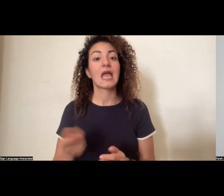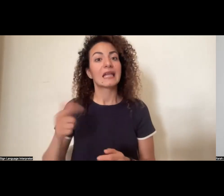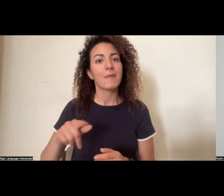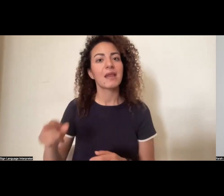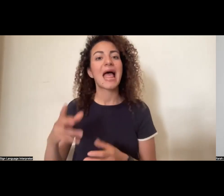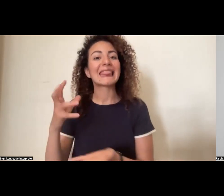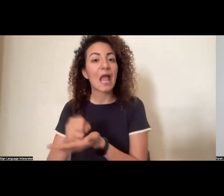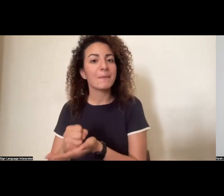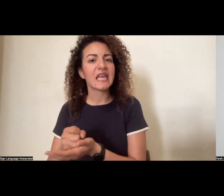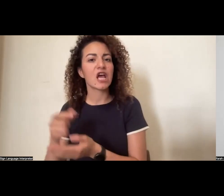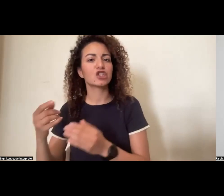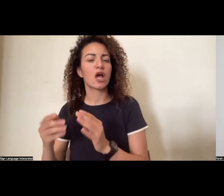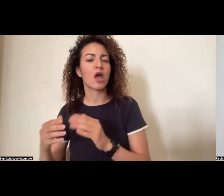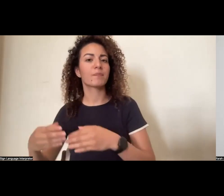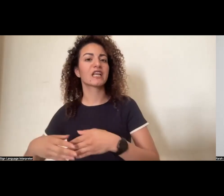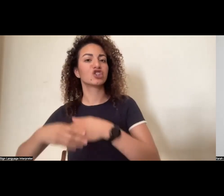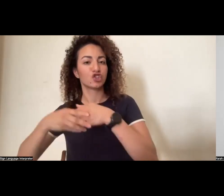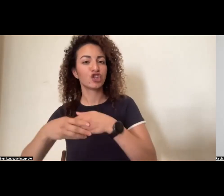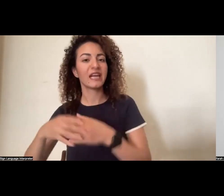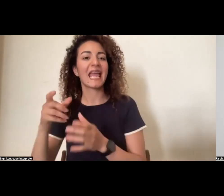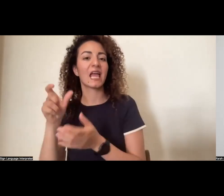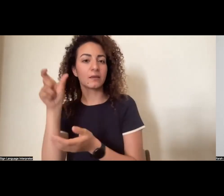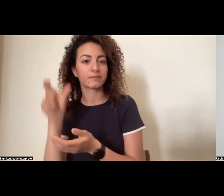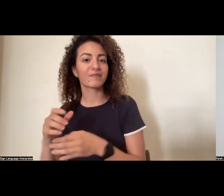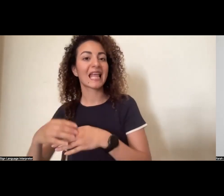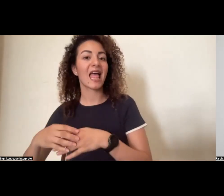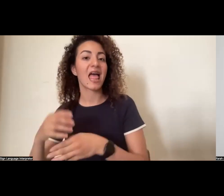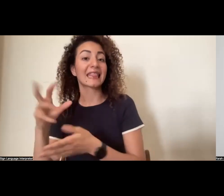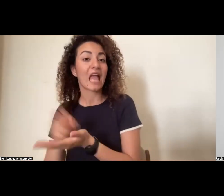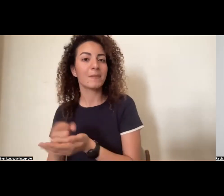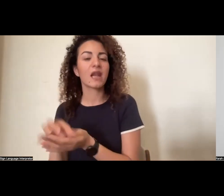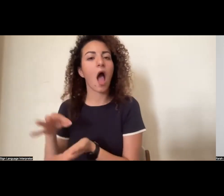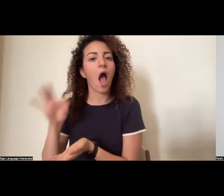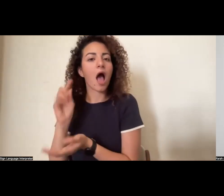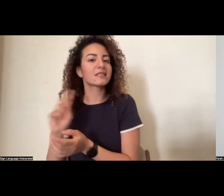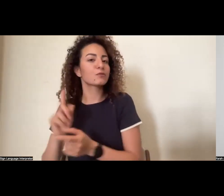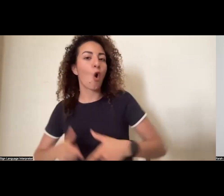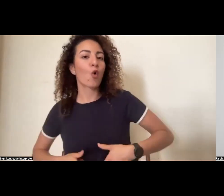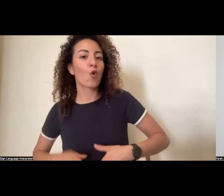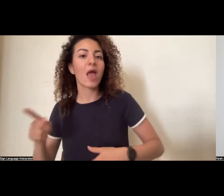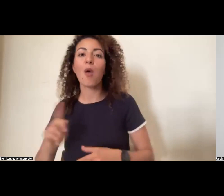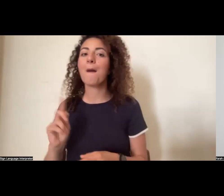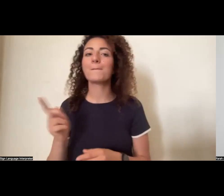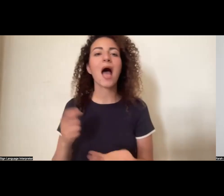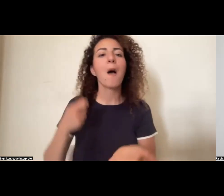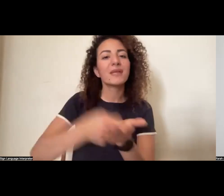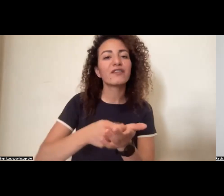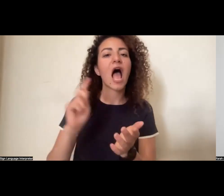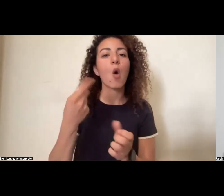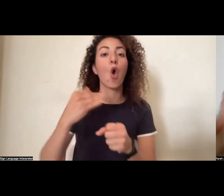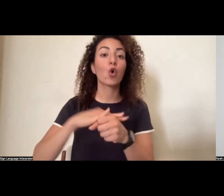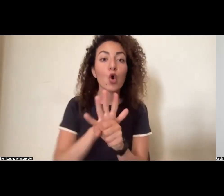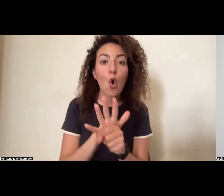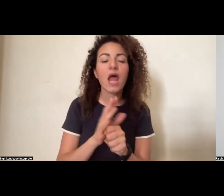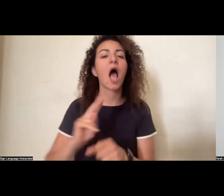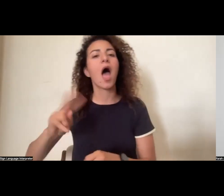not cover cardiovascular diseases. They do not cover. They didn't cover COVID-19 at the time of the pandemic